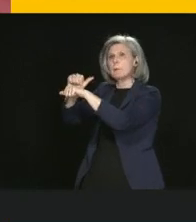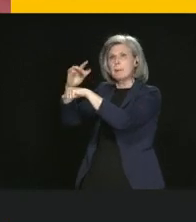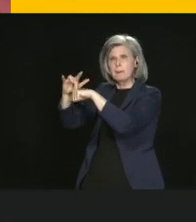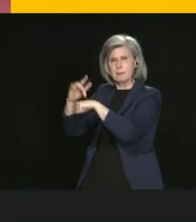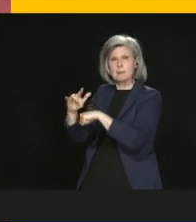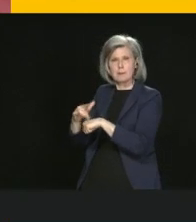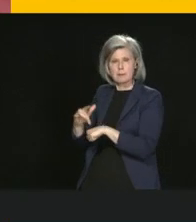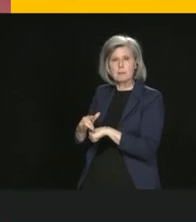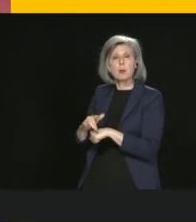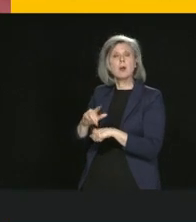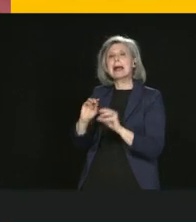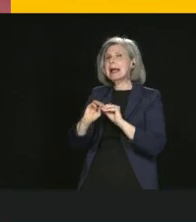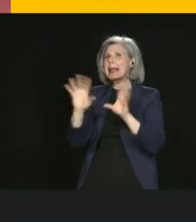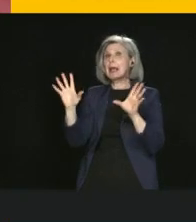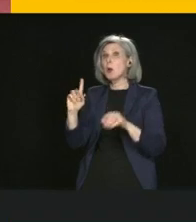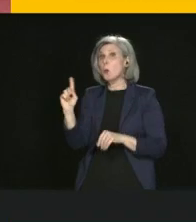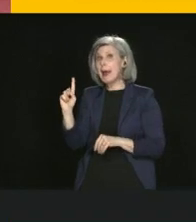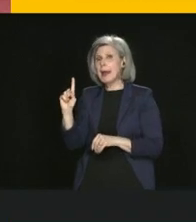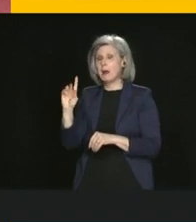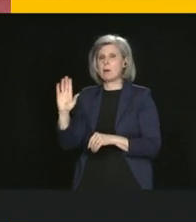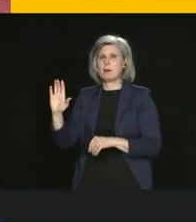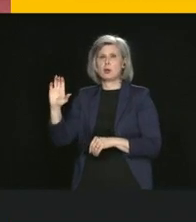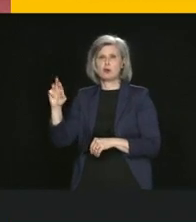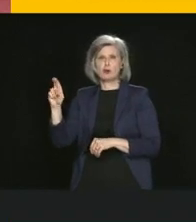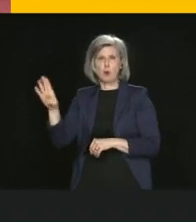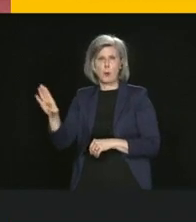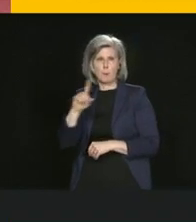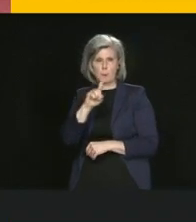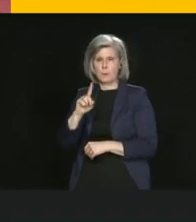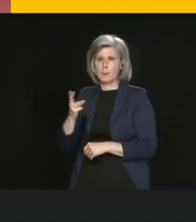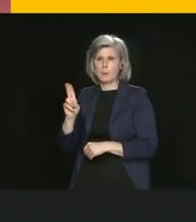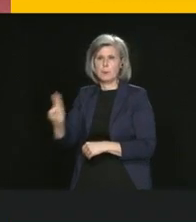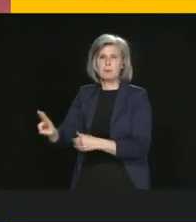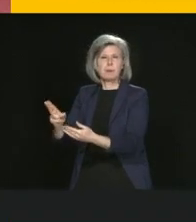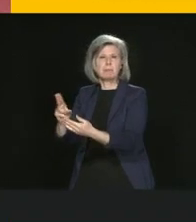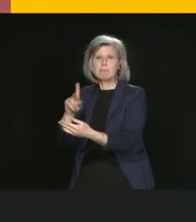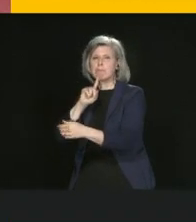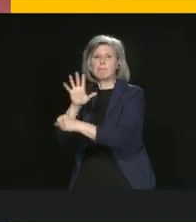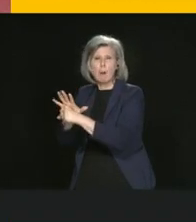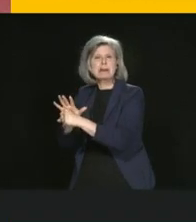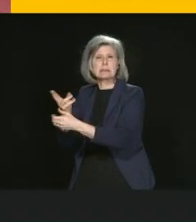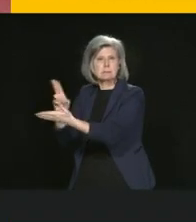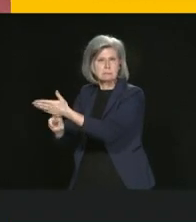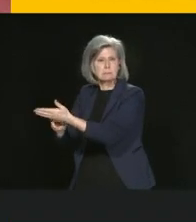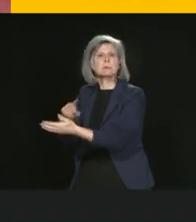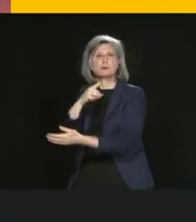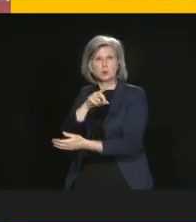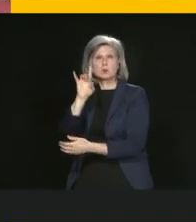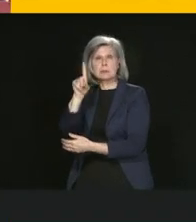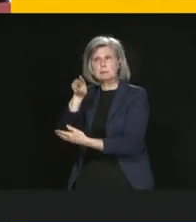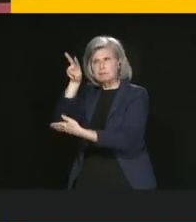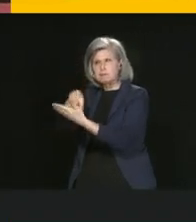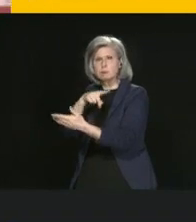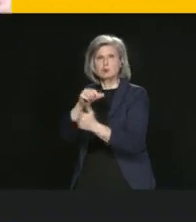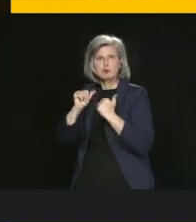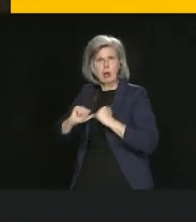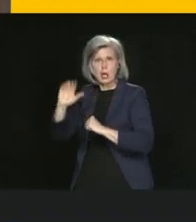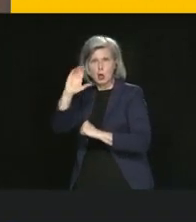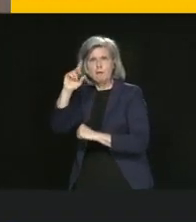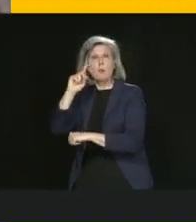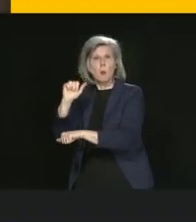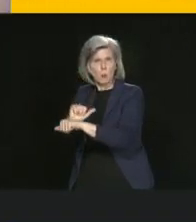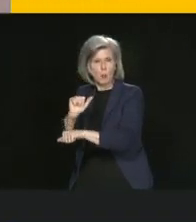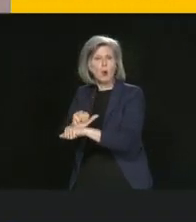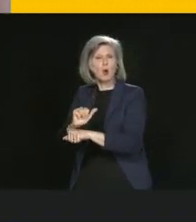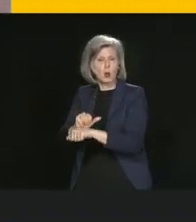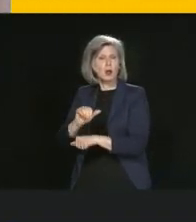many times before, together we will get through this. Thank you. Merci beaucoup. Okay, thank you very much, Carla. And maintenant, je donne la parole au président du